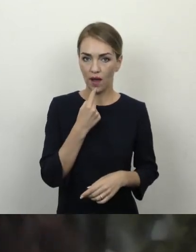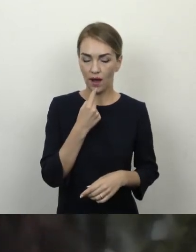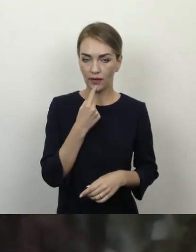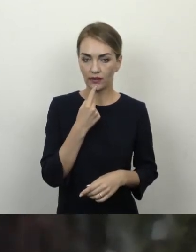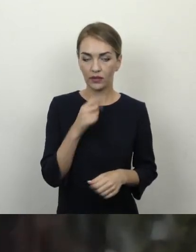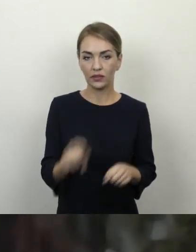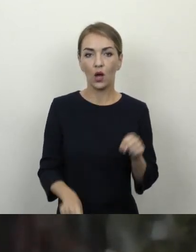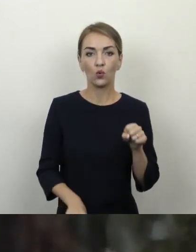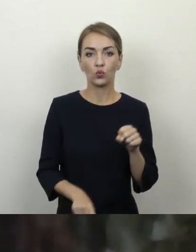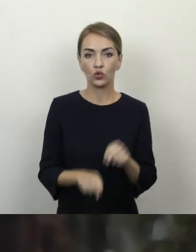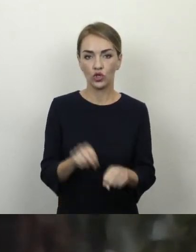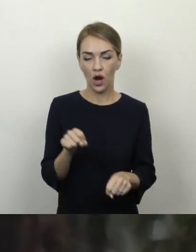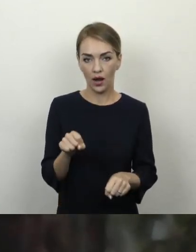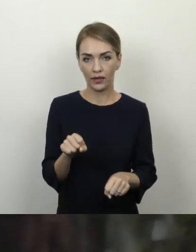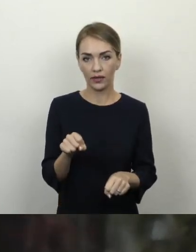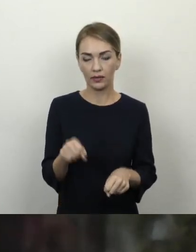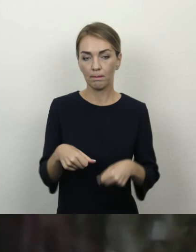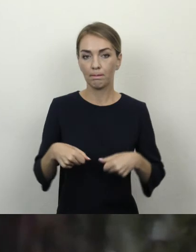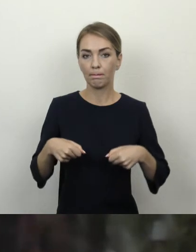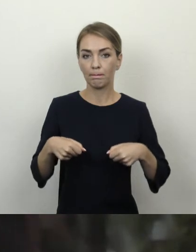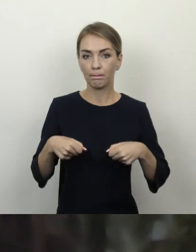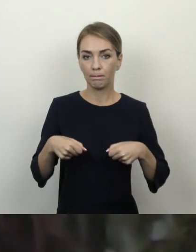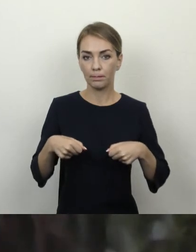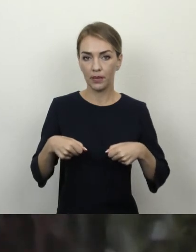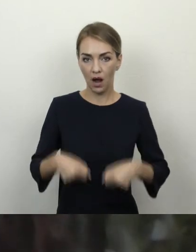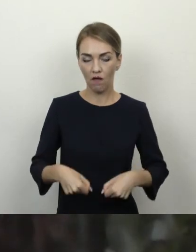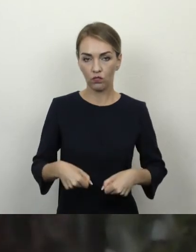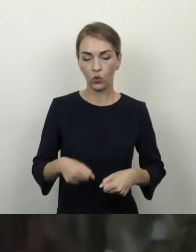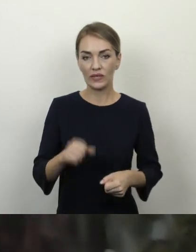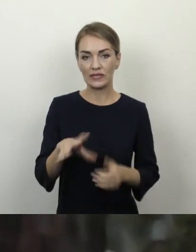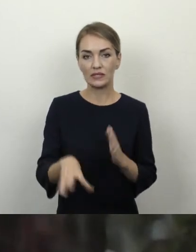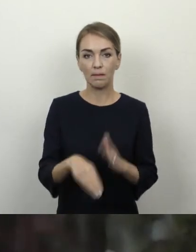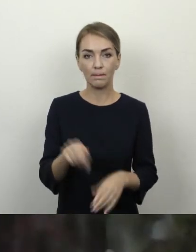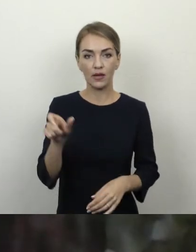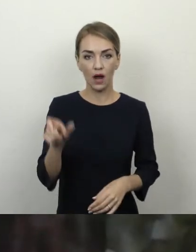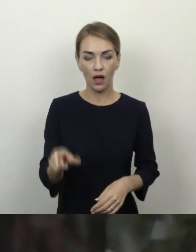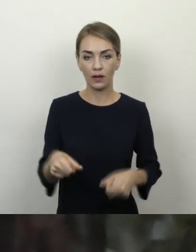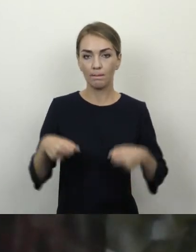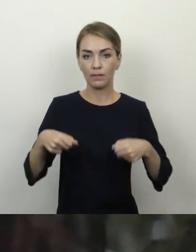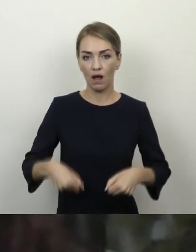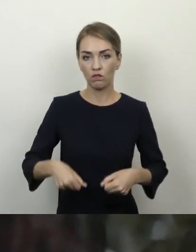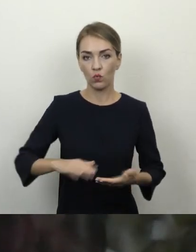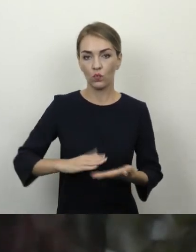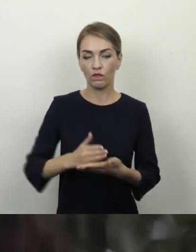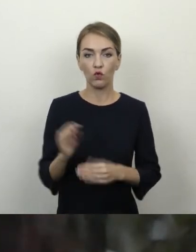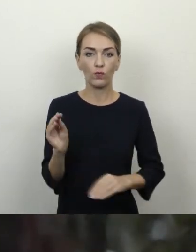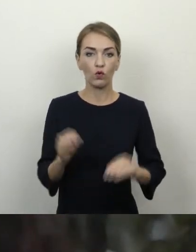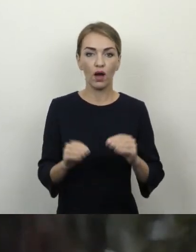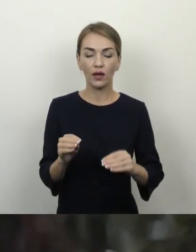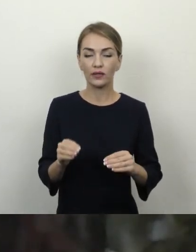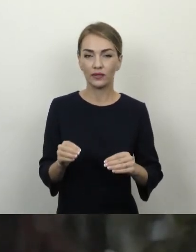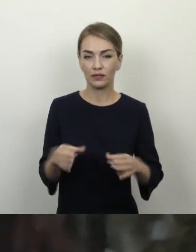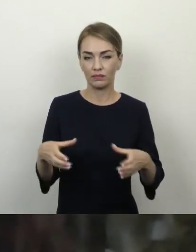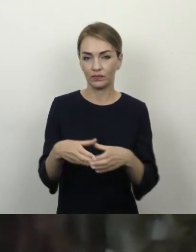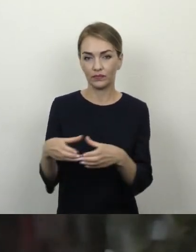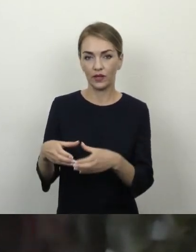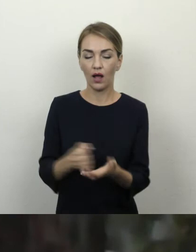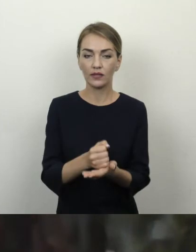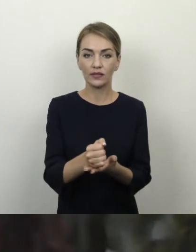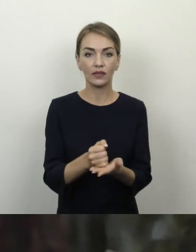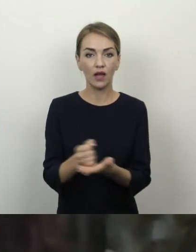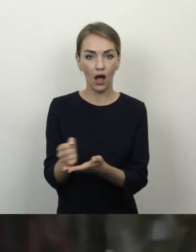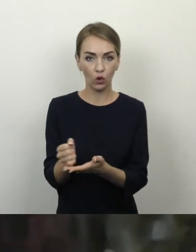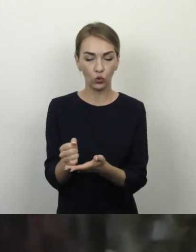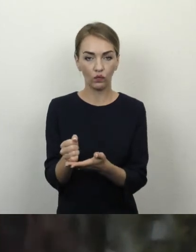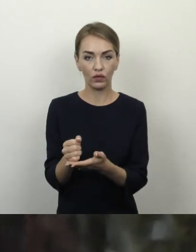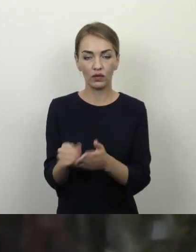amendments made, and that complicates the exercise of their right, the right of